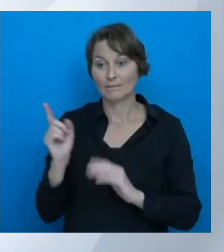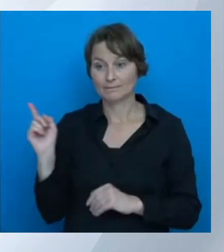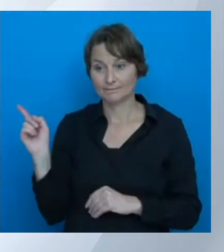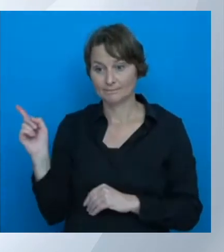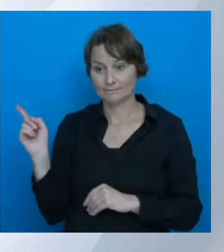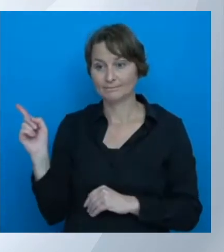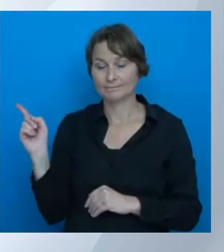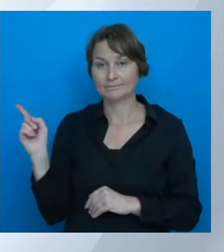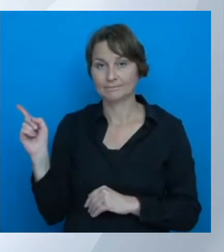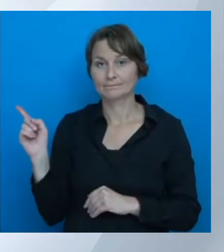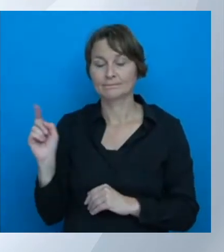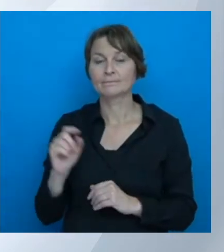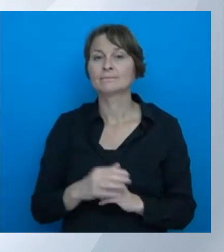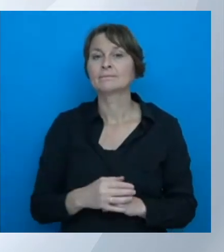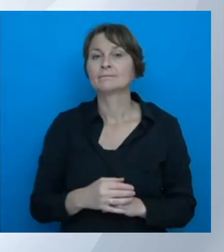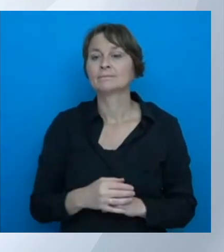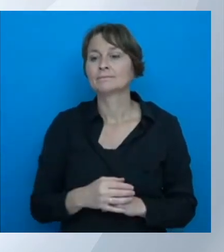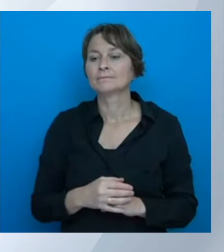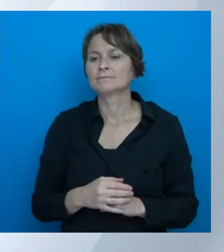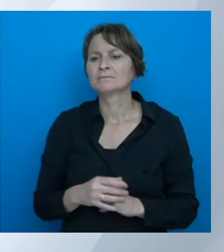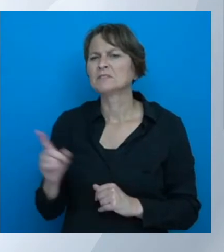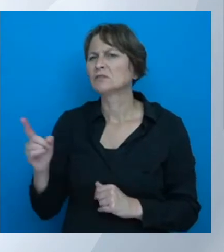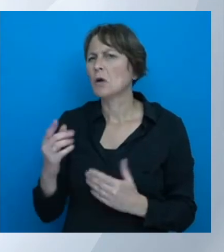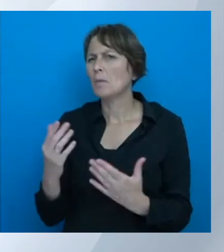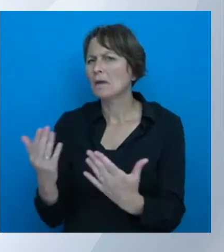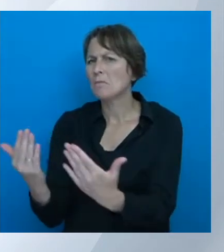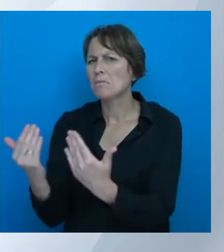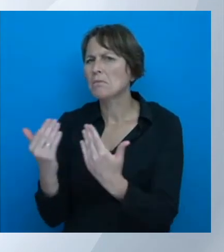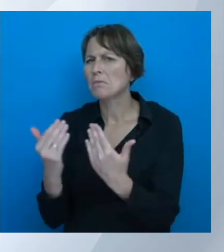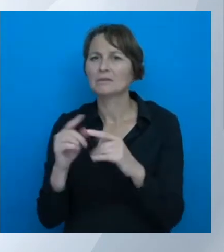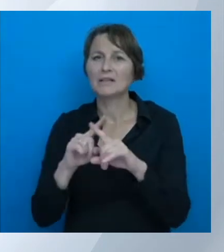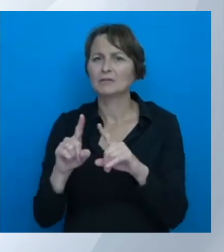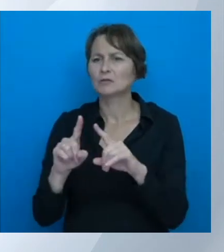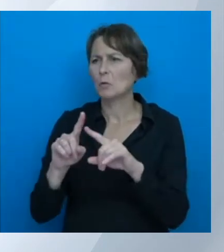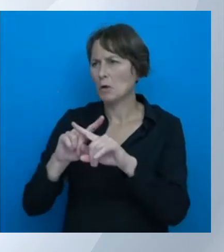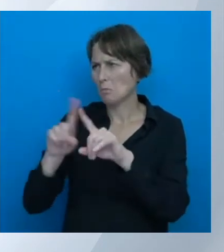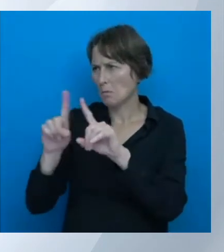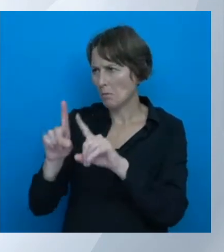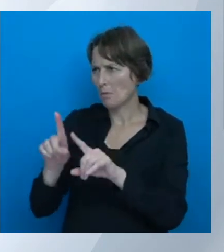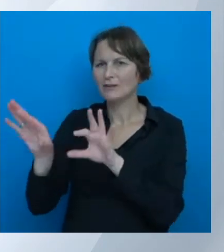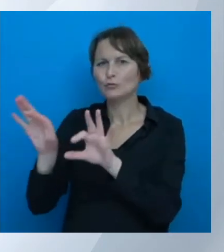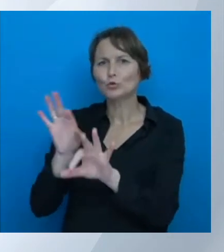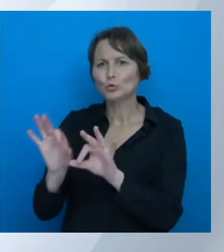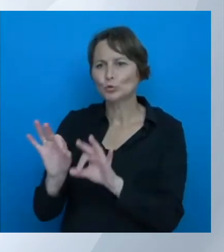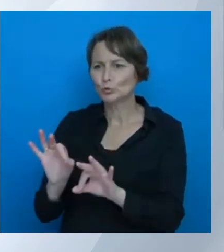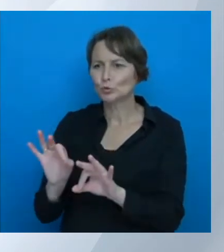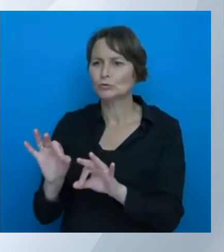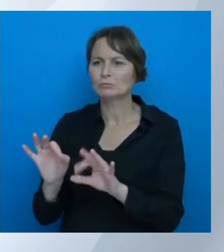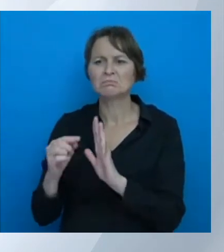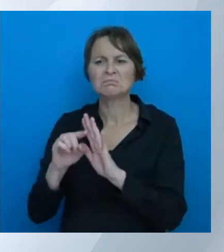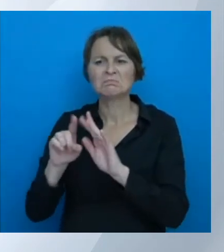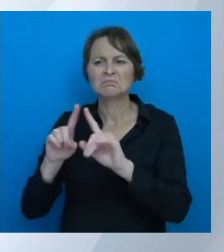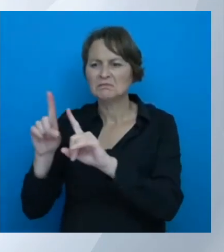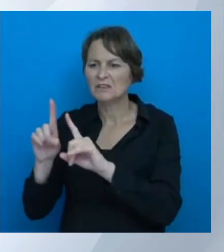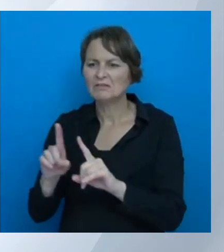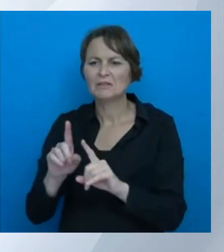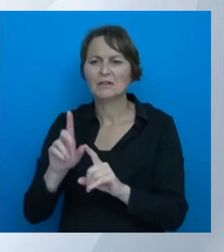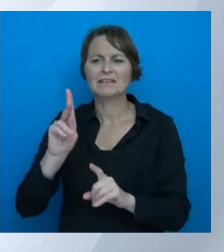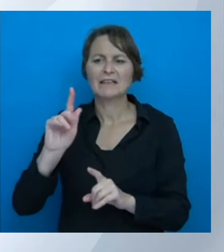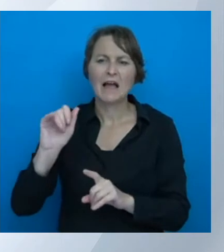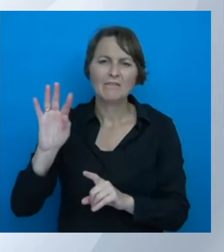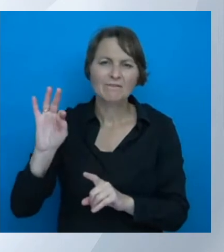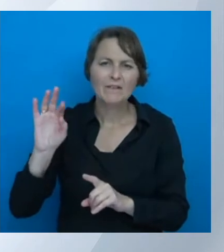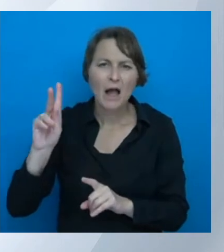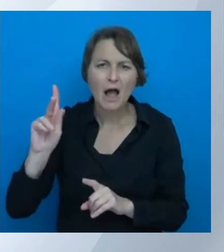I'm invoking some different systems. So I can choose to invoke something on a Cosmos DB or a Kafka or Twilio or